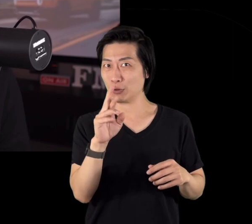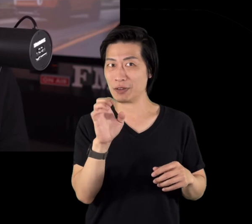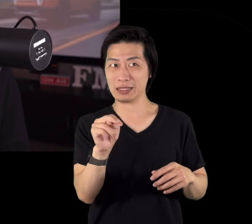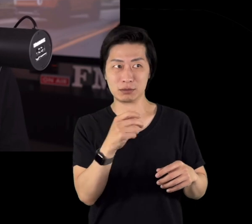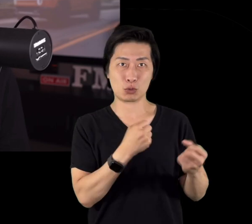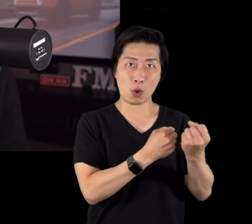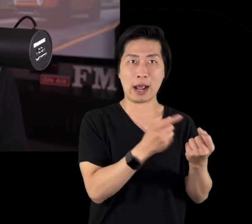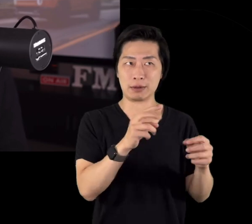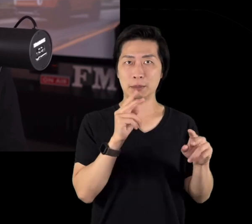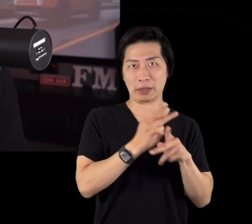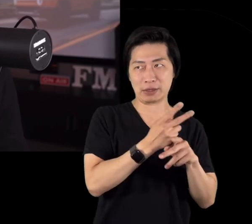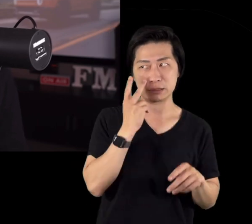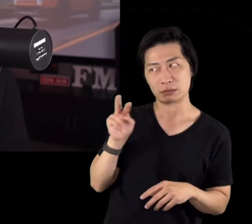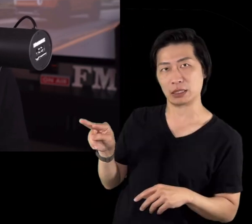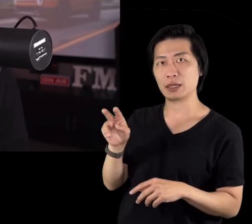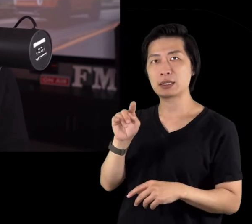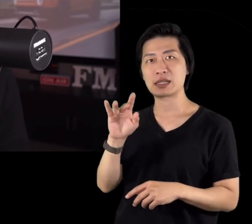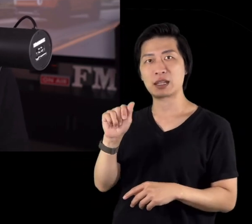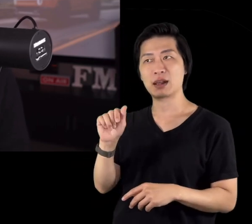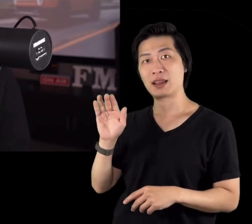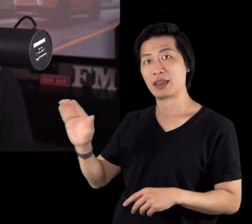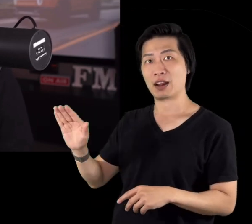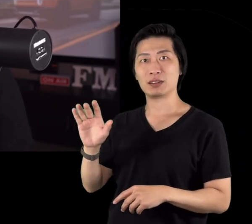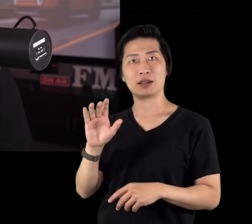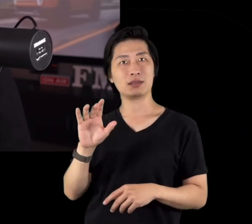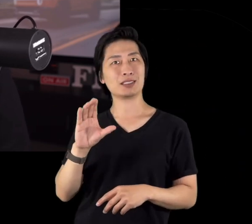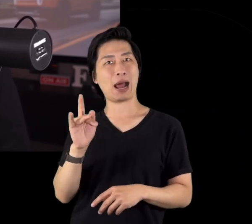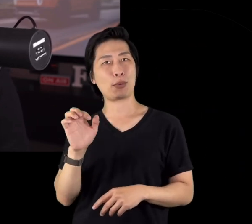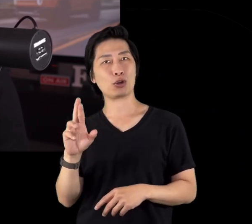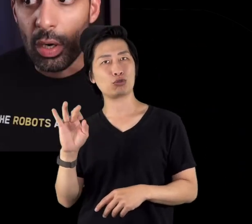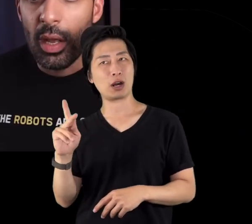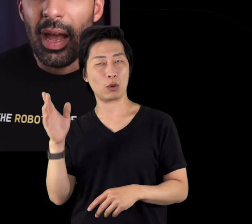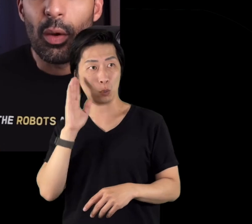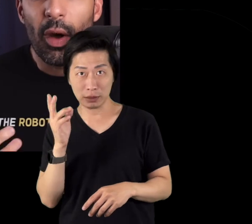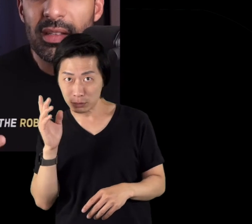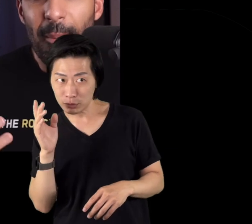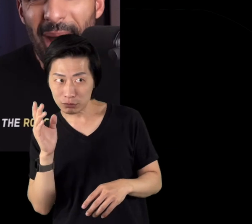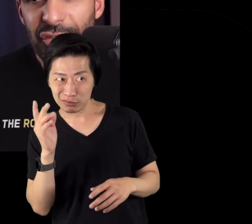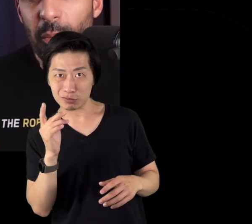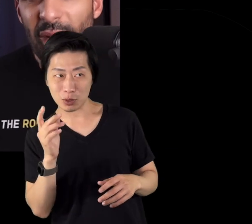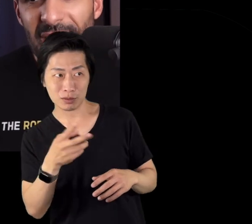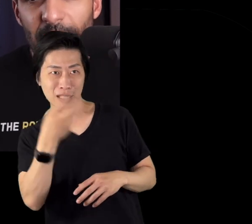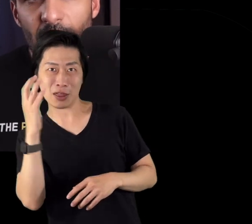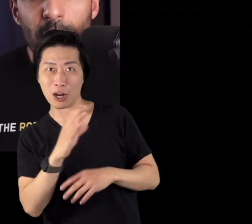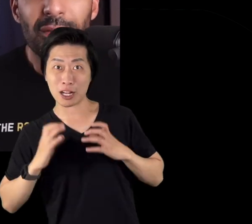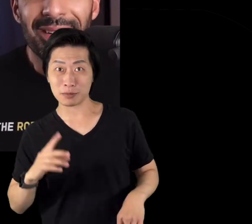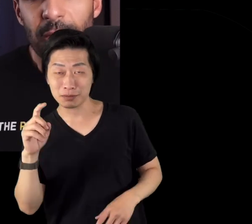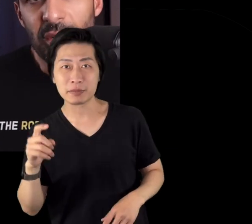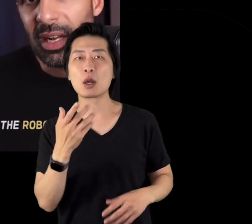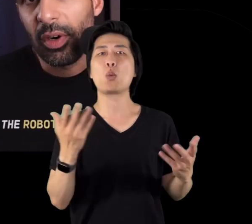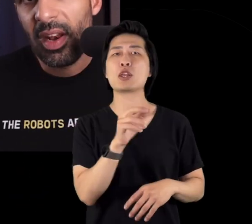a competitor like Tesla or anyone else eat into Rivian's sales in the future? And then what is that magic break-even number